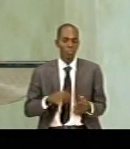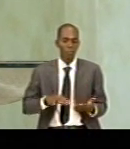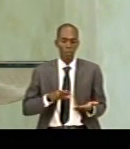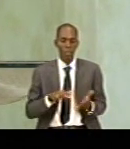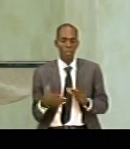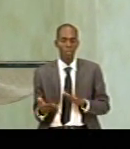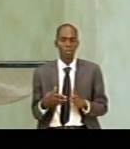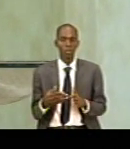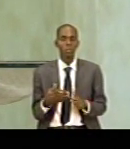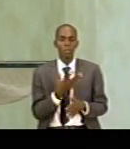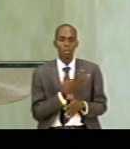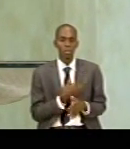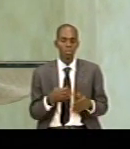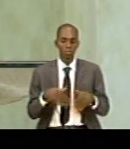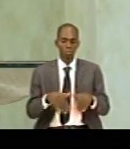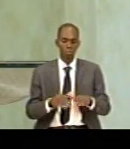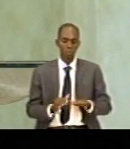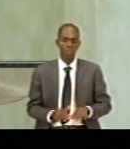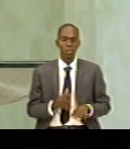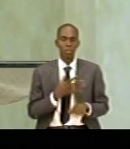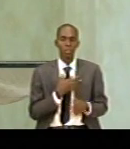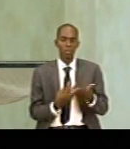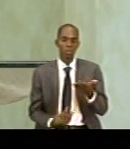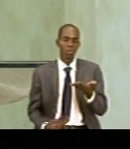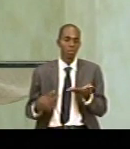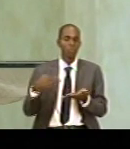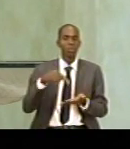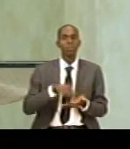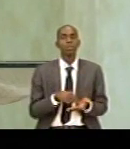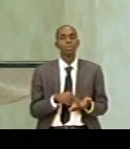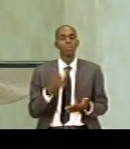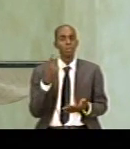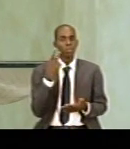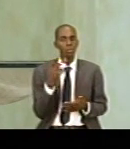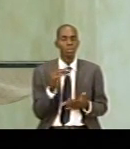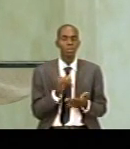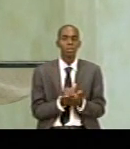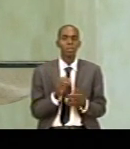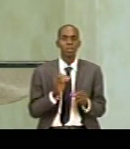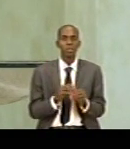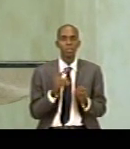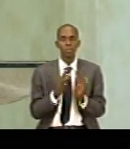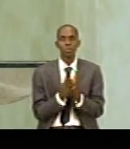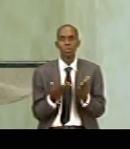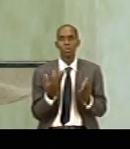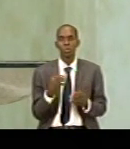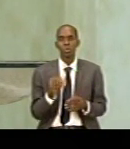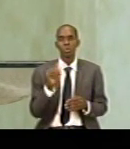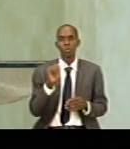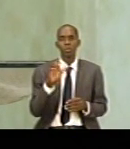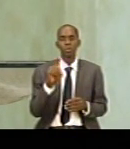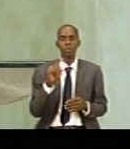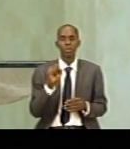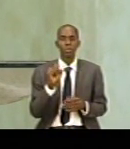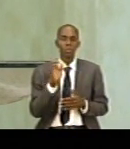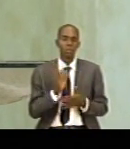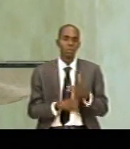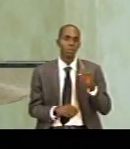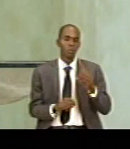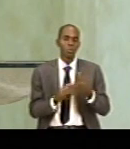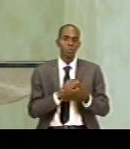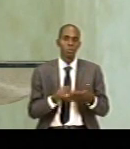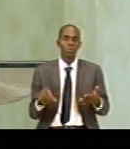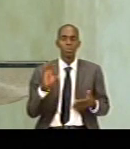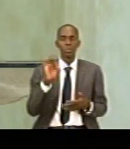was buried, he resurrected. You see that in Acts chapter 1, verse 9